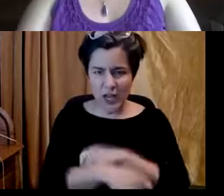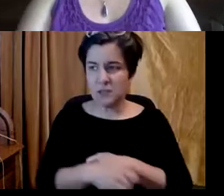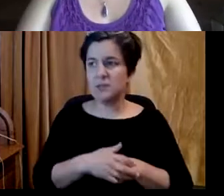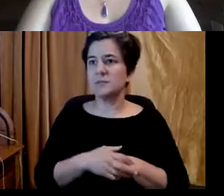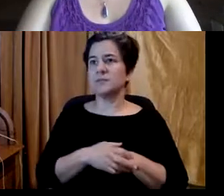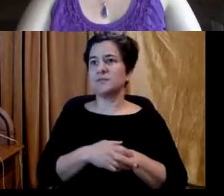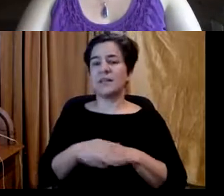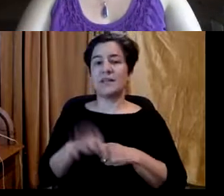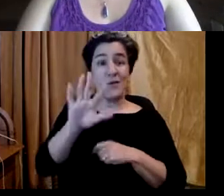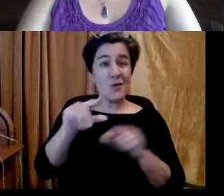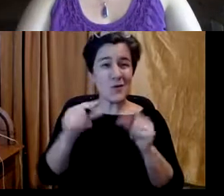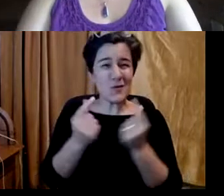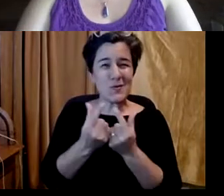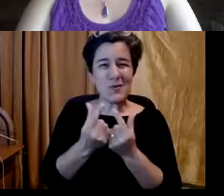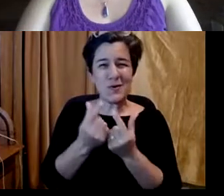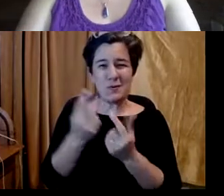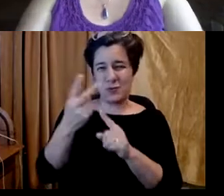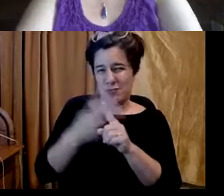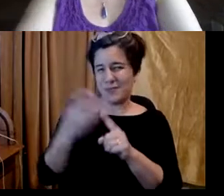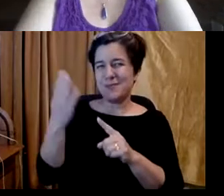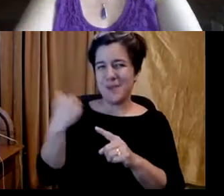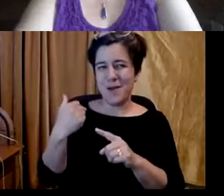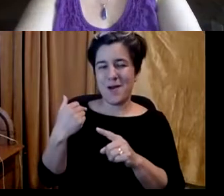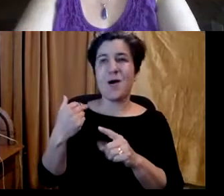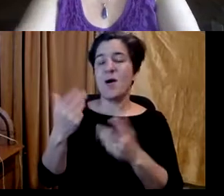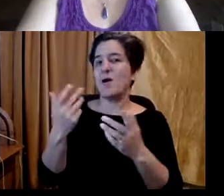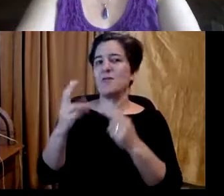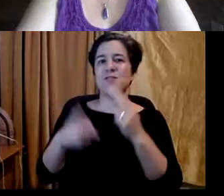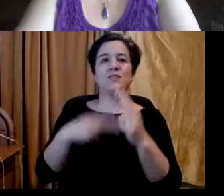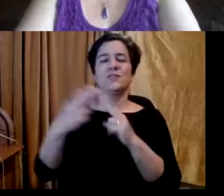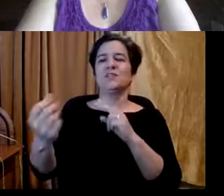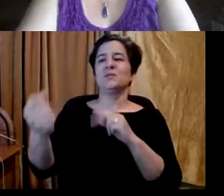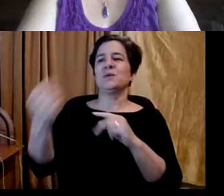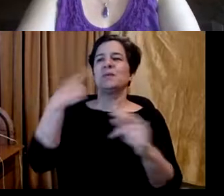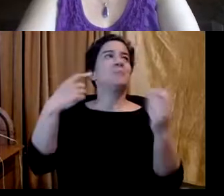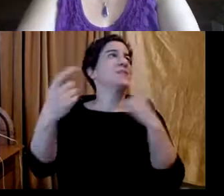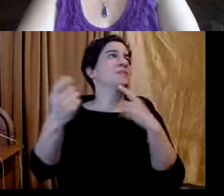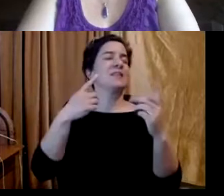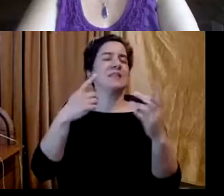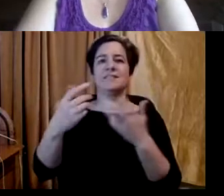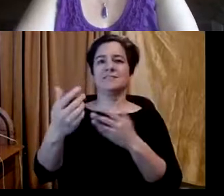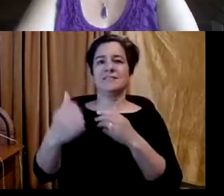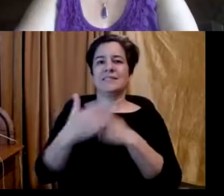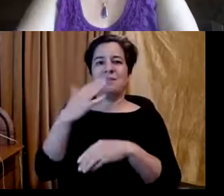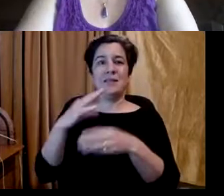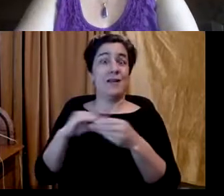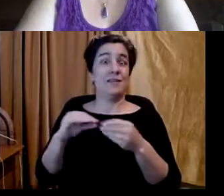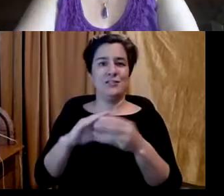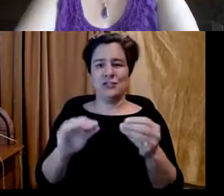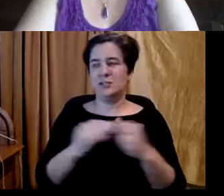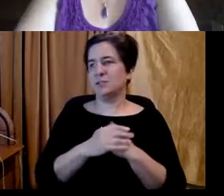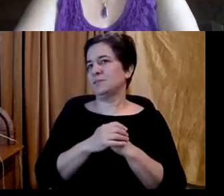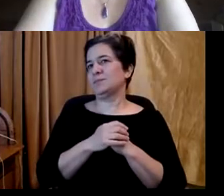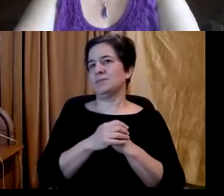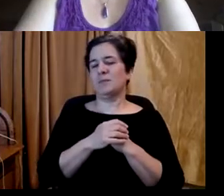2 months ago. I used to get messages from the universe all the time. I used to have paths laid